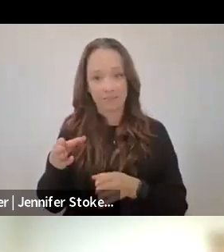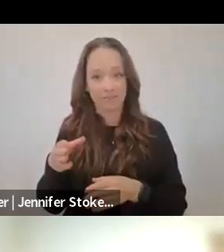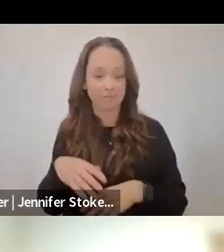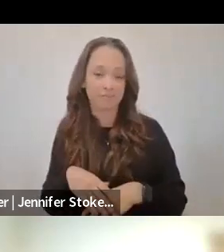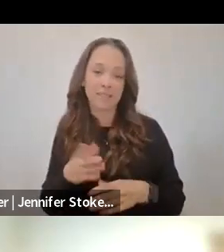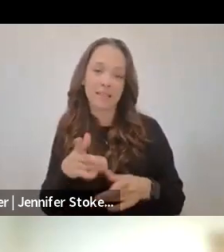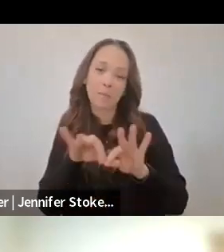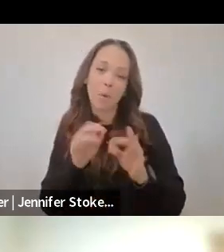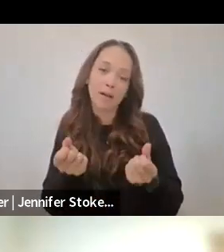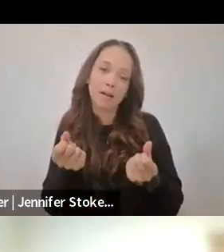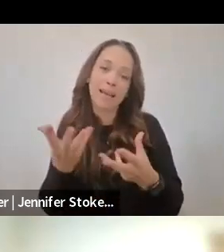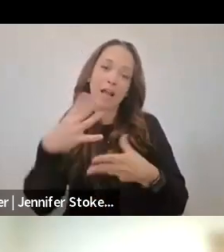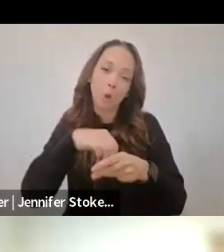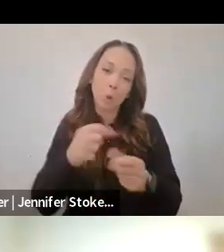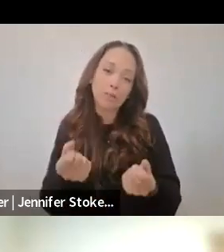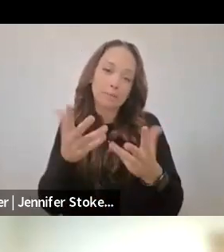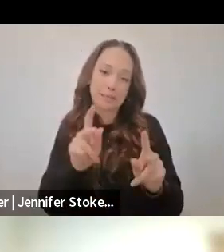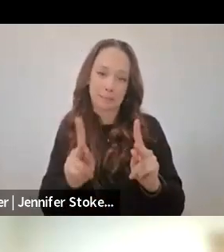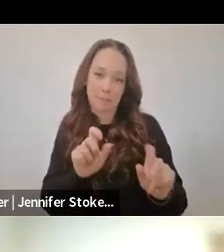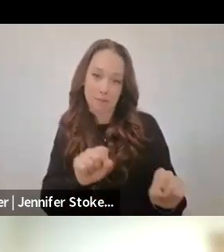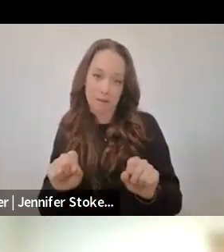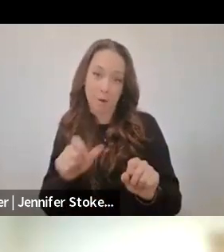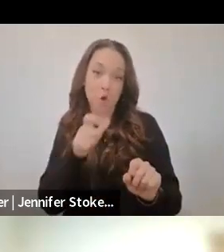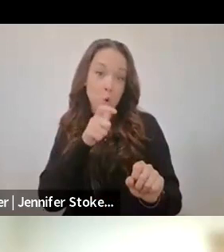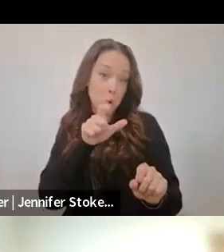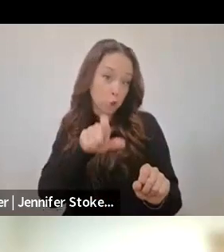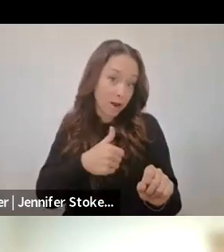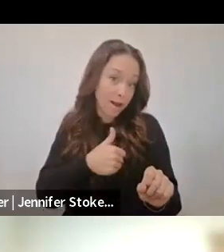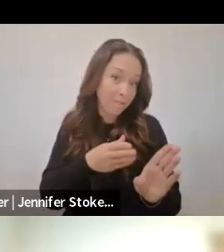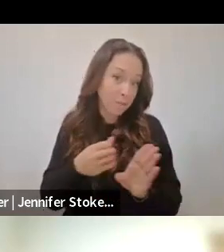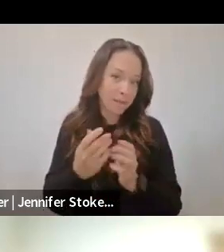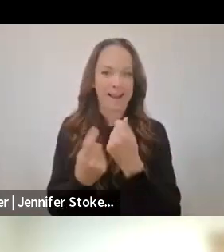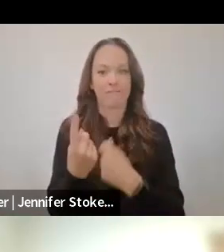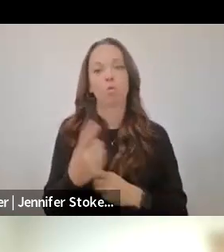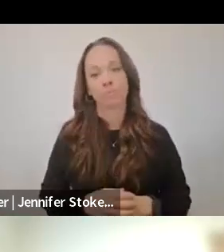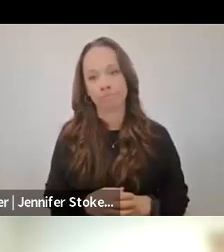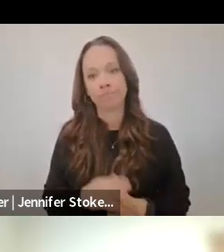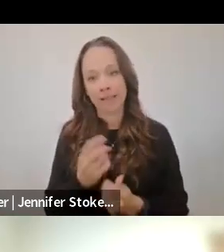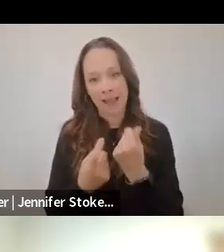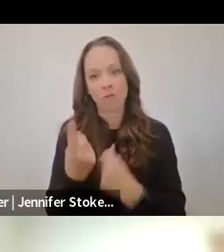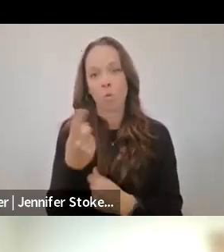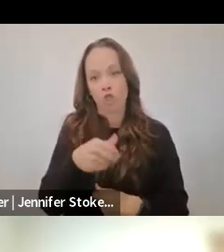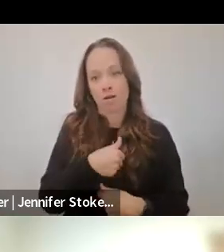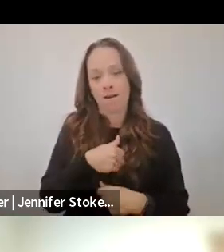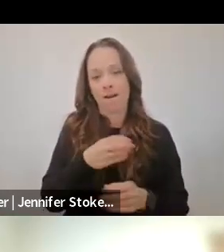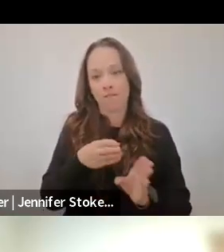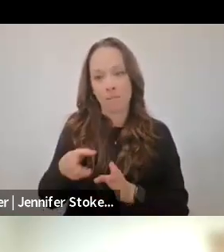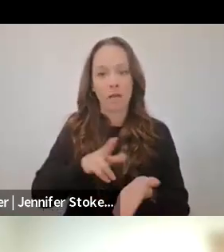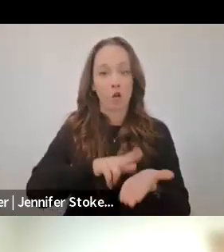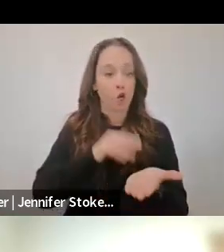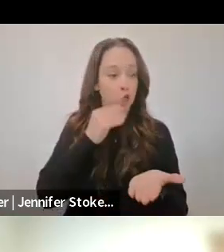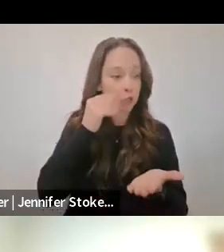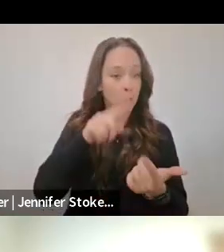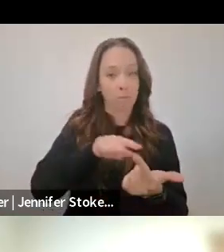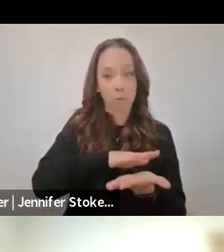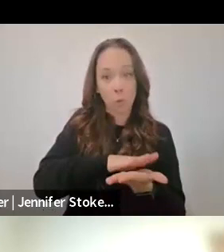plan? Everybody should have a plan who's providing a public service to your community. So I think of nursing homes and schools, and I saw in the chat that